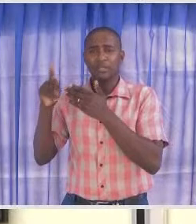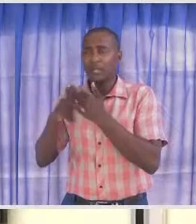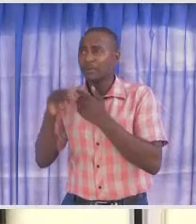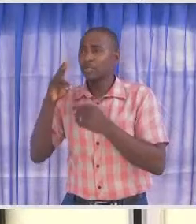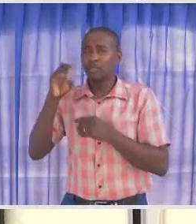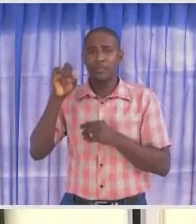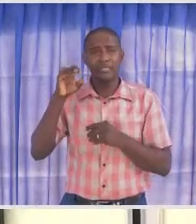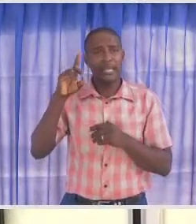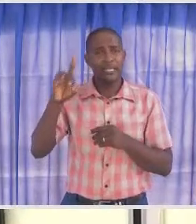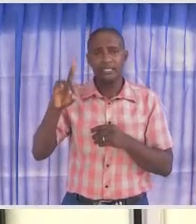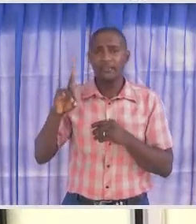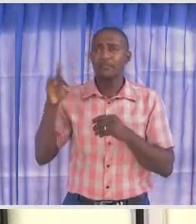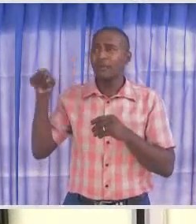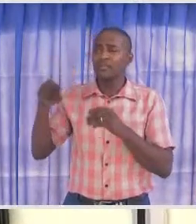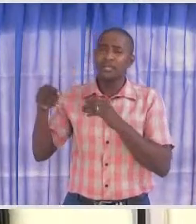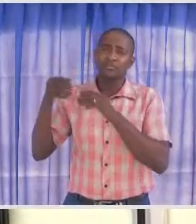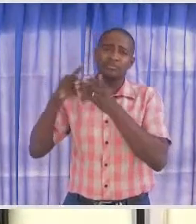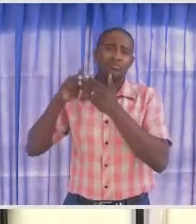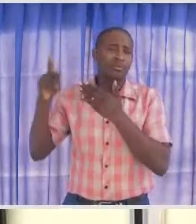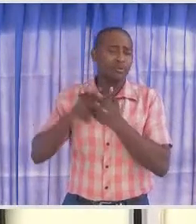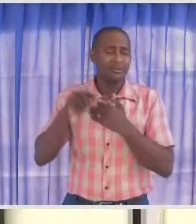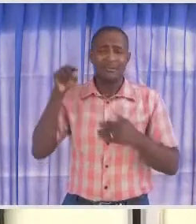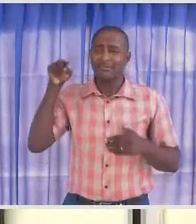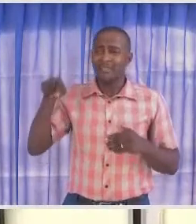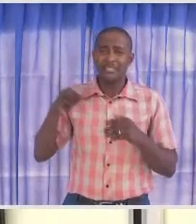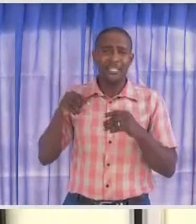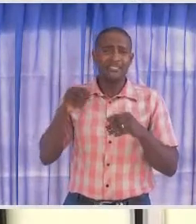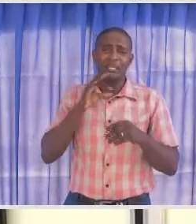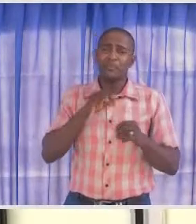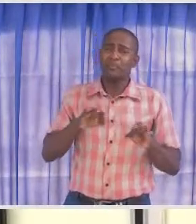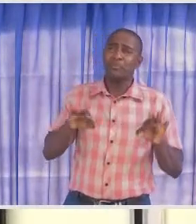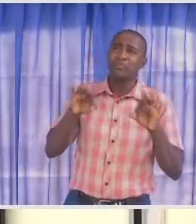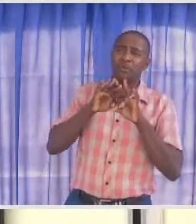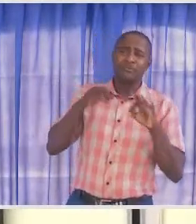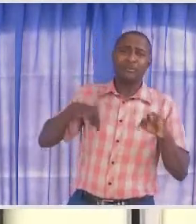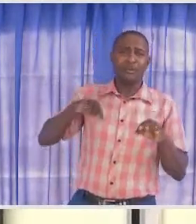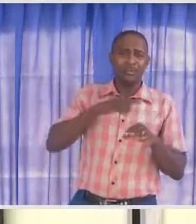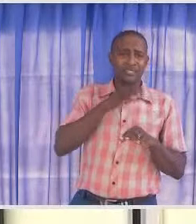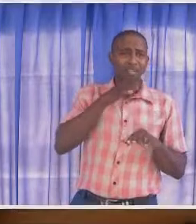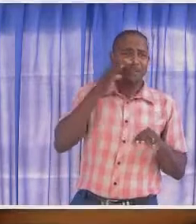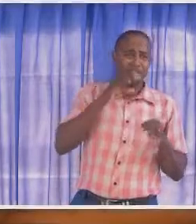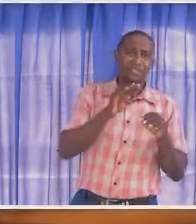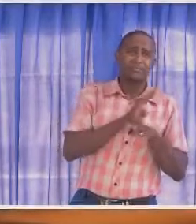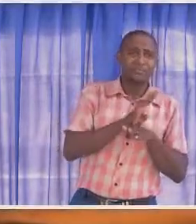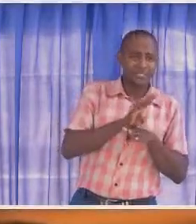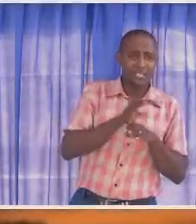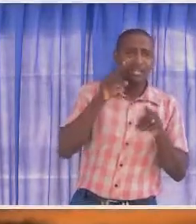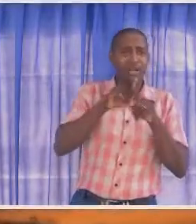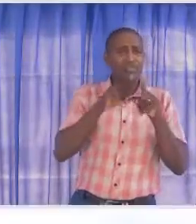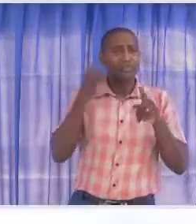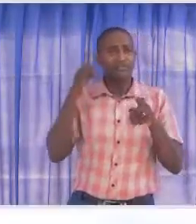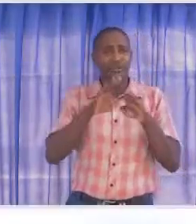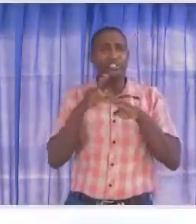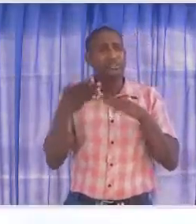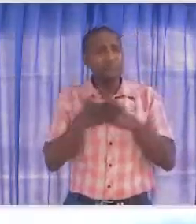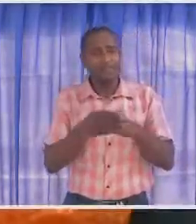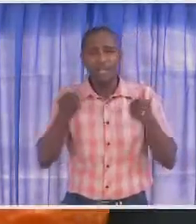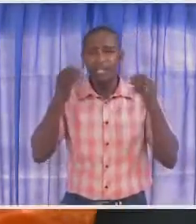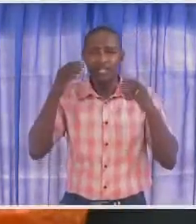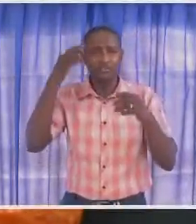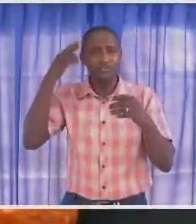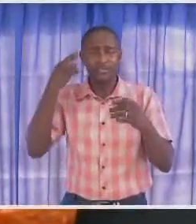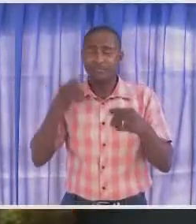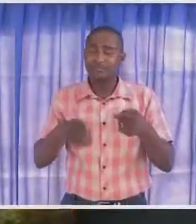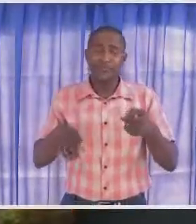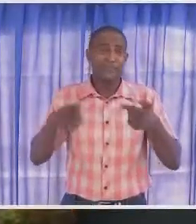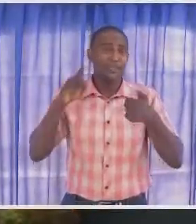support. And this is critical for us in the Ministry of Agriculture and Fisheries and for Jamaica for a number of reasons.